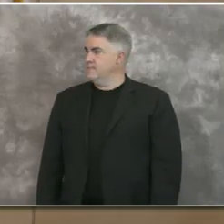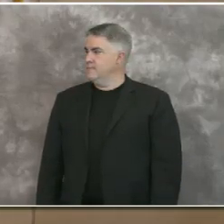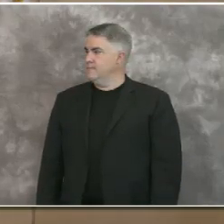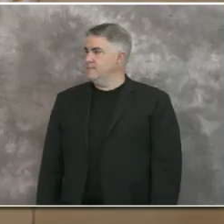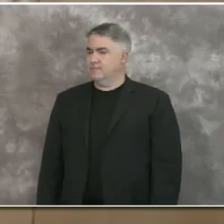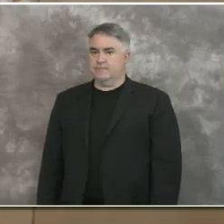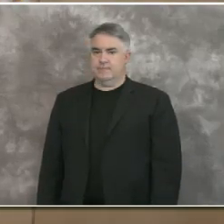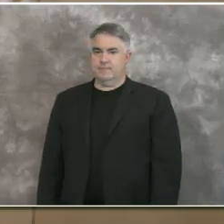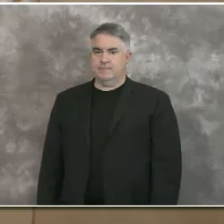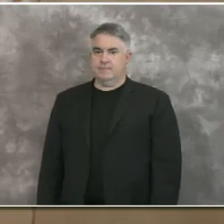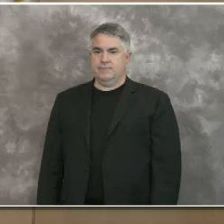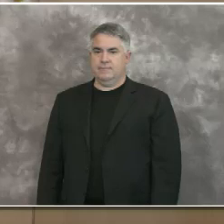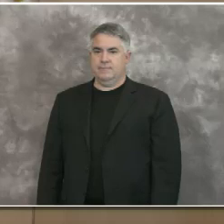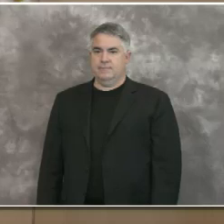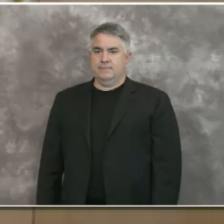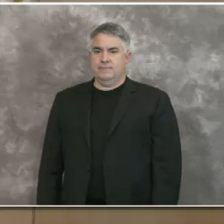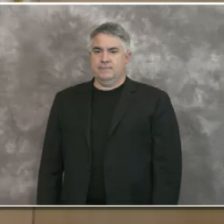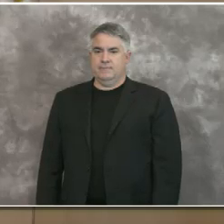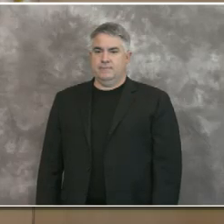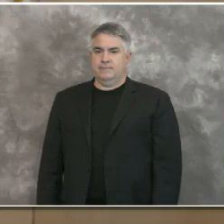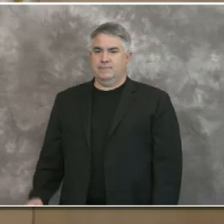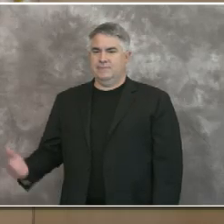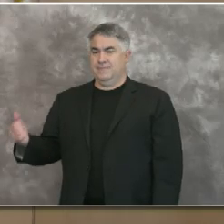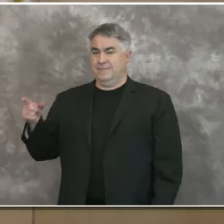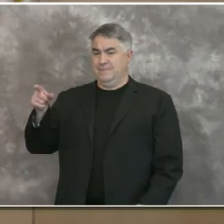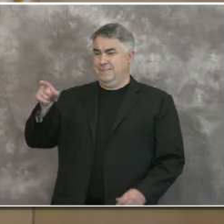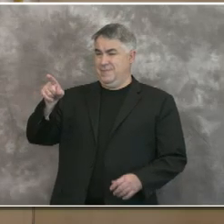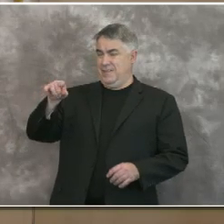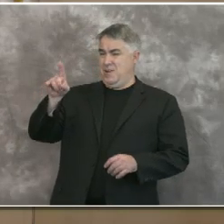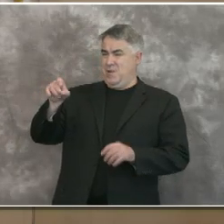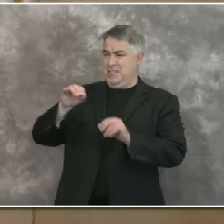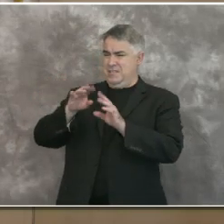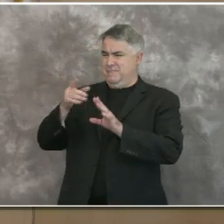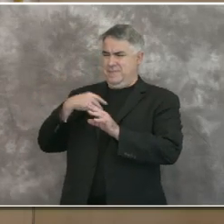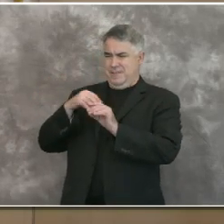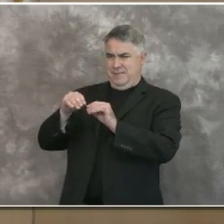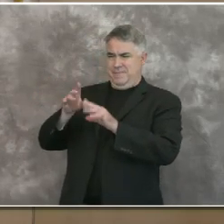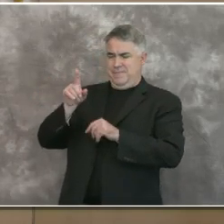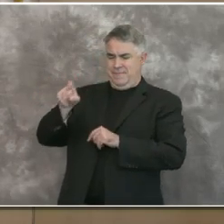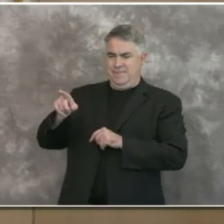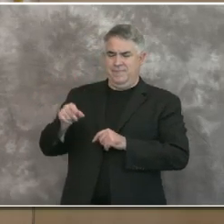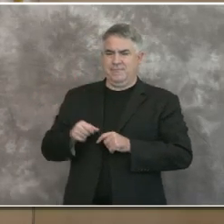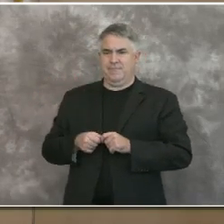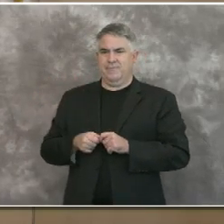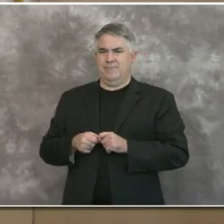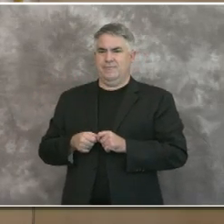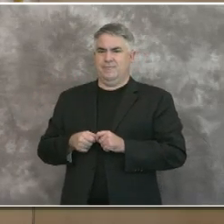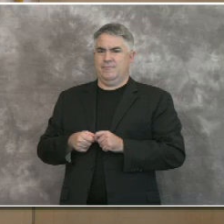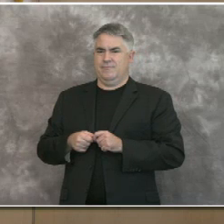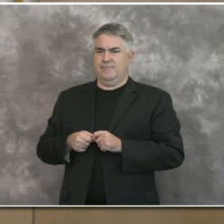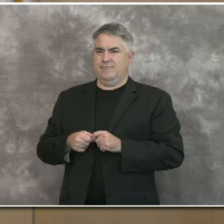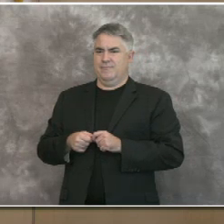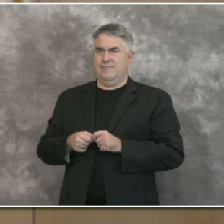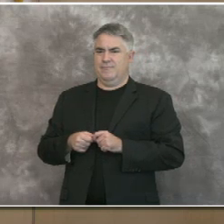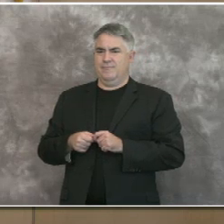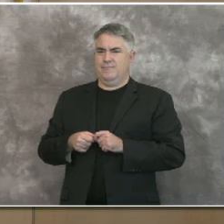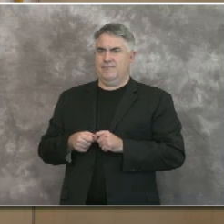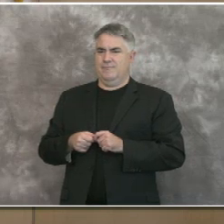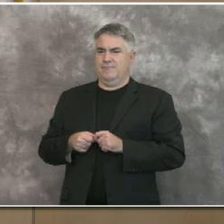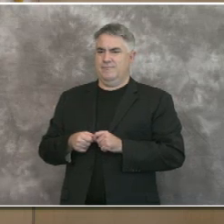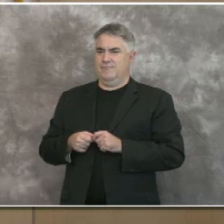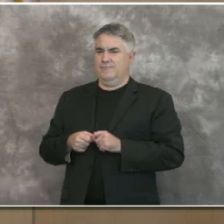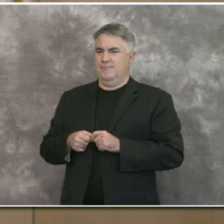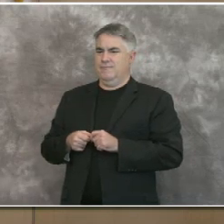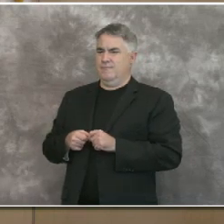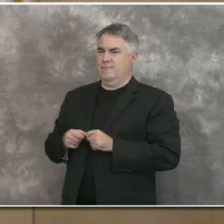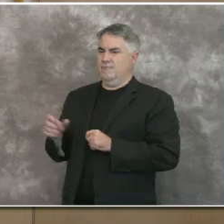So the question again to me was, can someone repeat it? And sure, no problem.